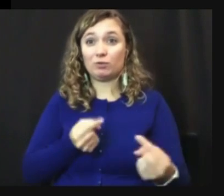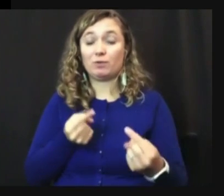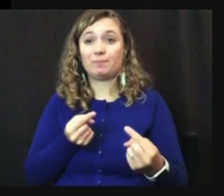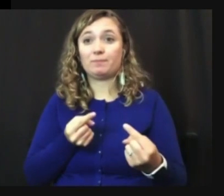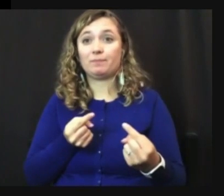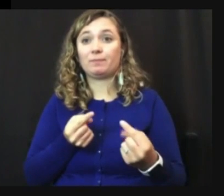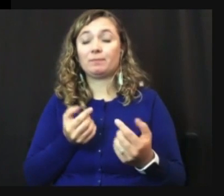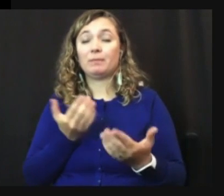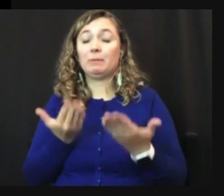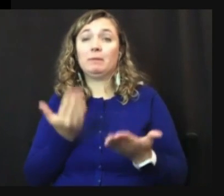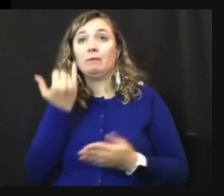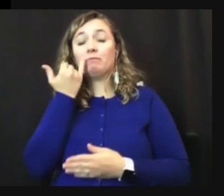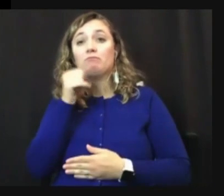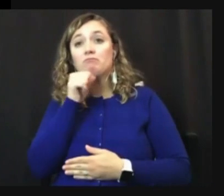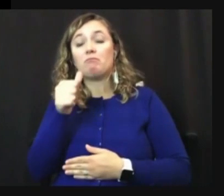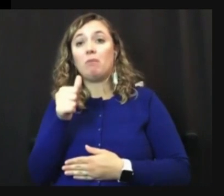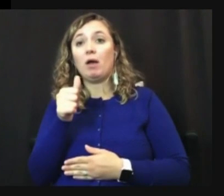reason